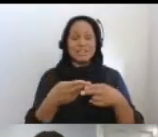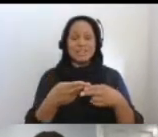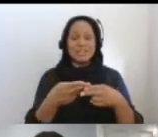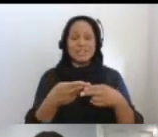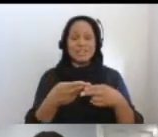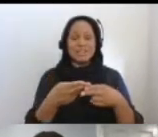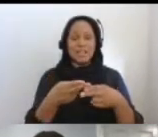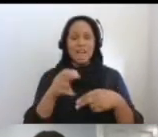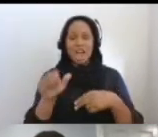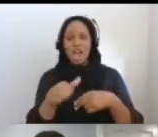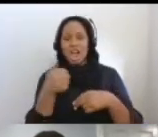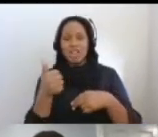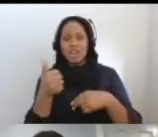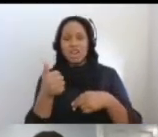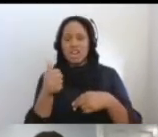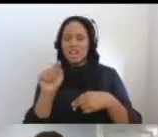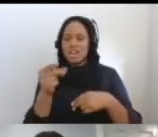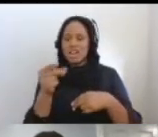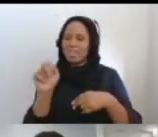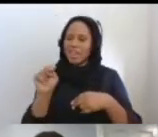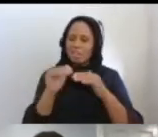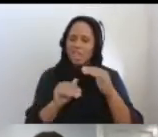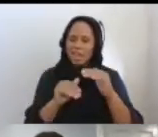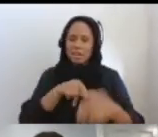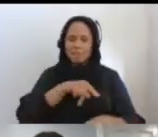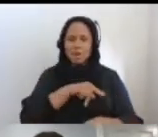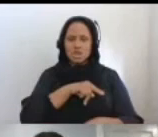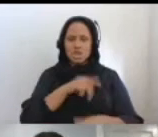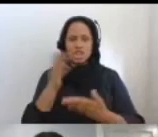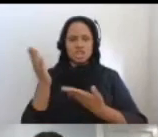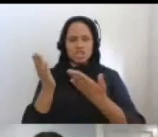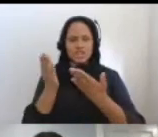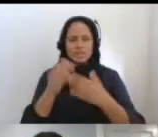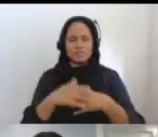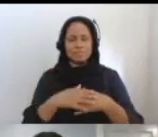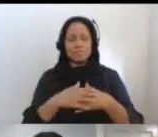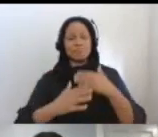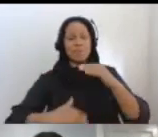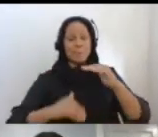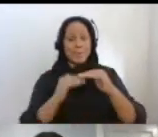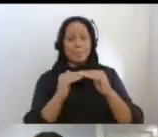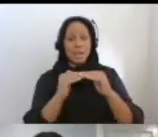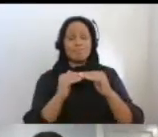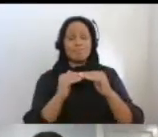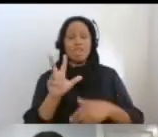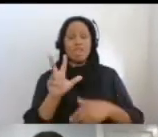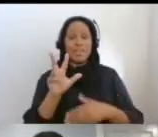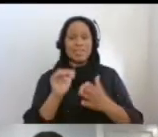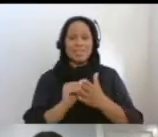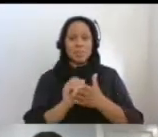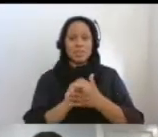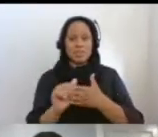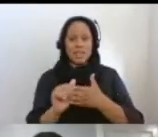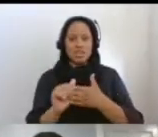personal services. And it's capped at $3,000. And it's for things that aren't